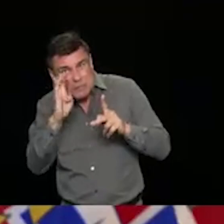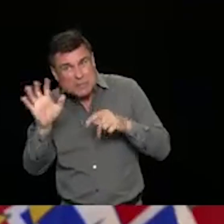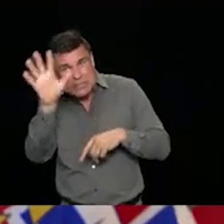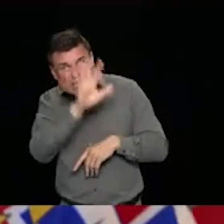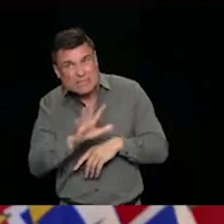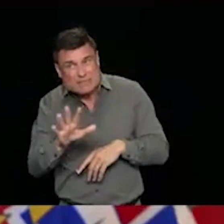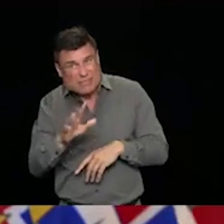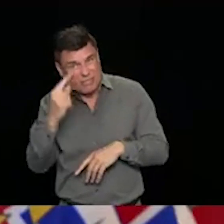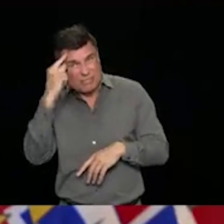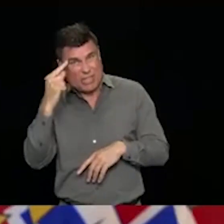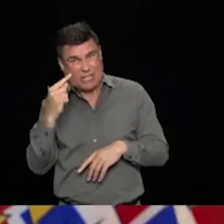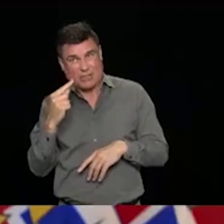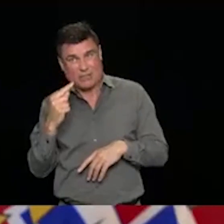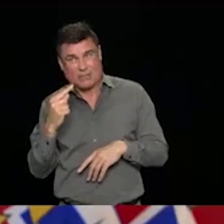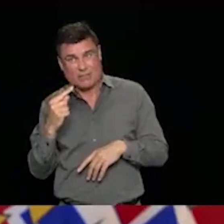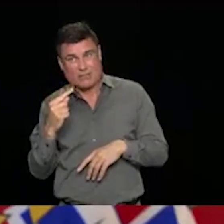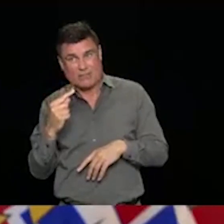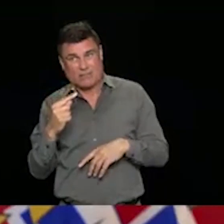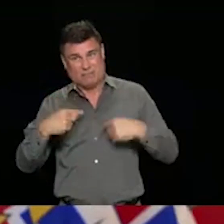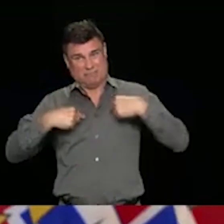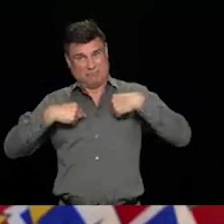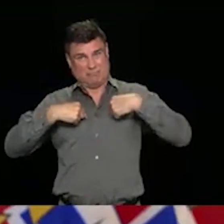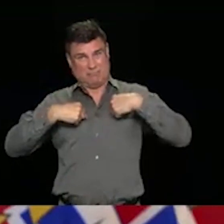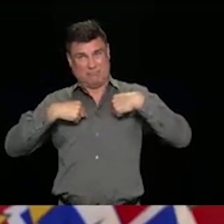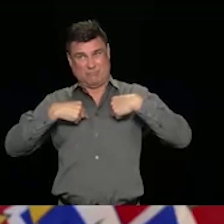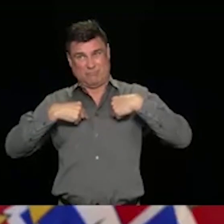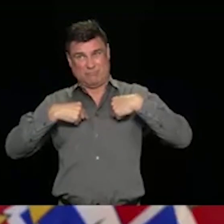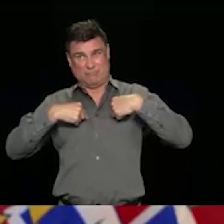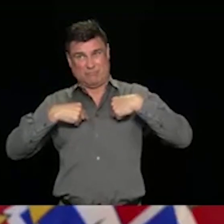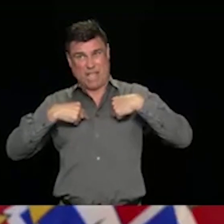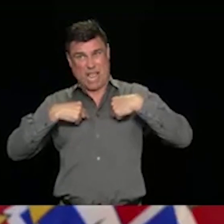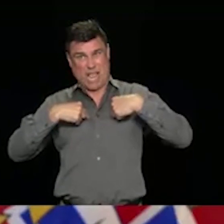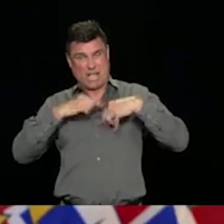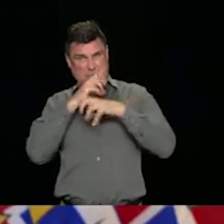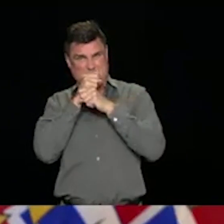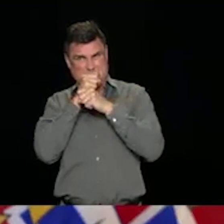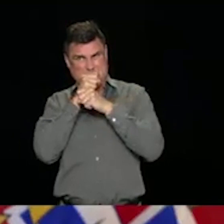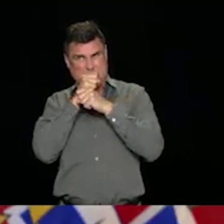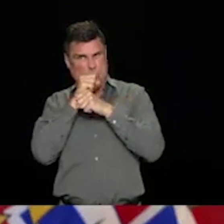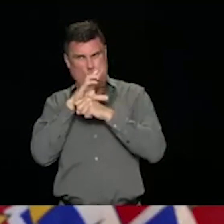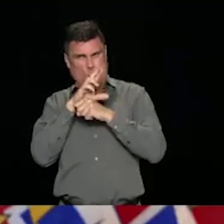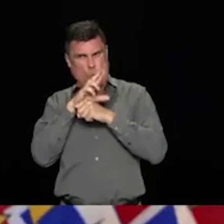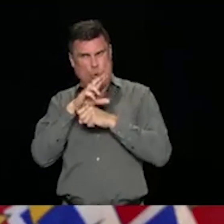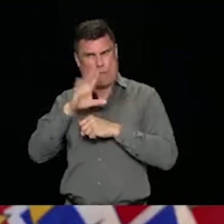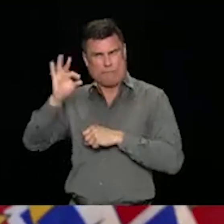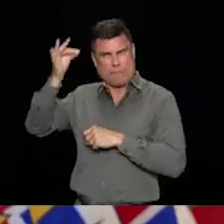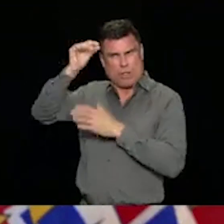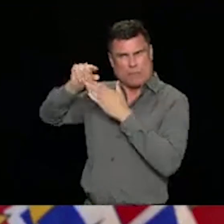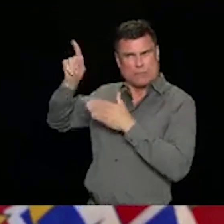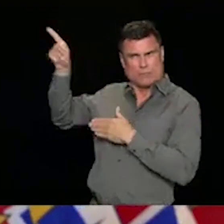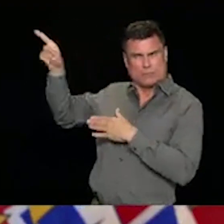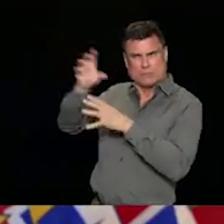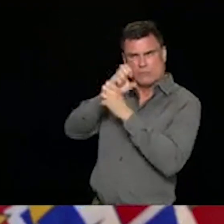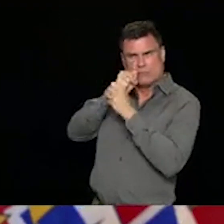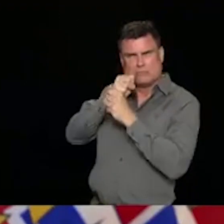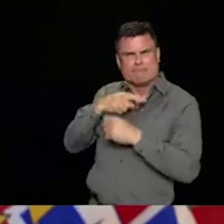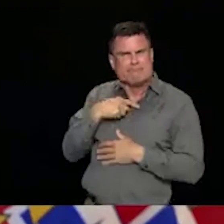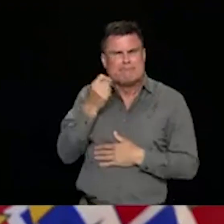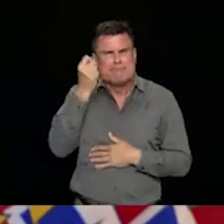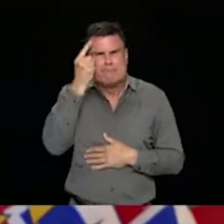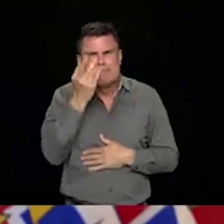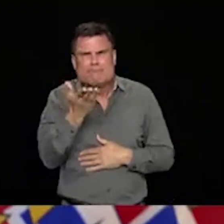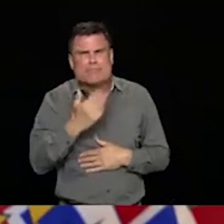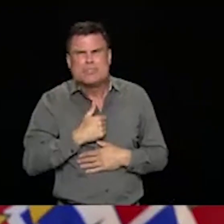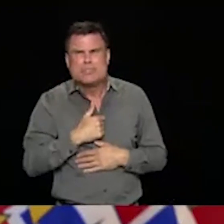We've tried to be as open as we can. All of the numbers that I know you have, we'll be presenting again next week.